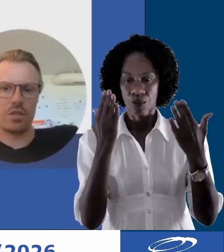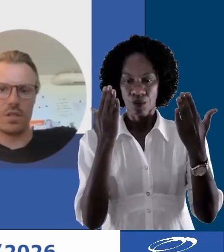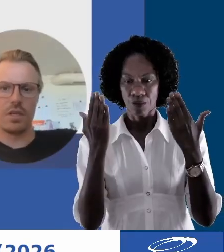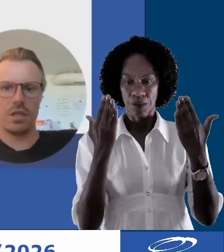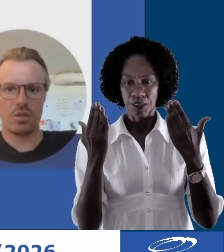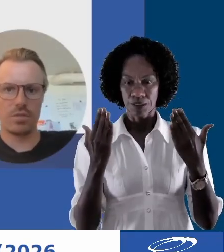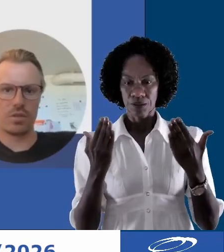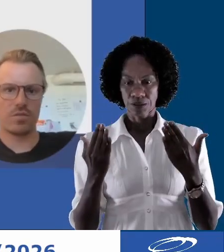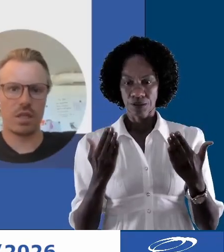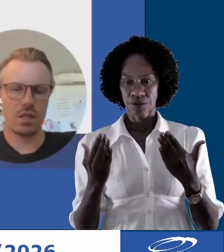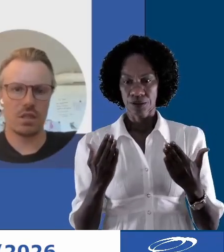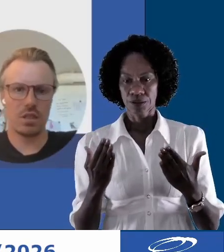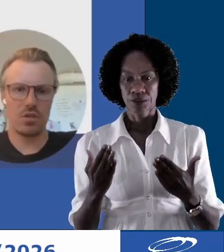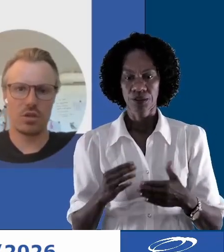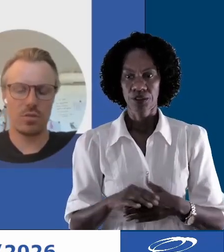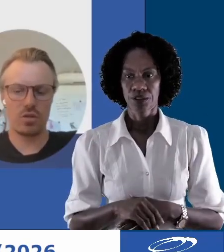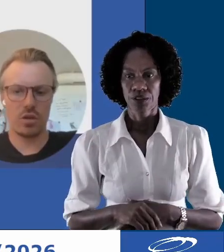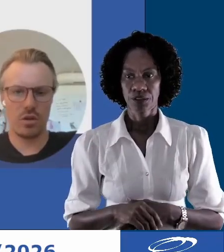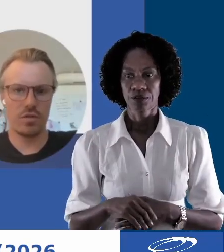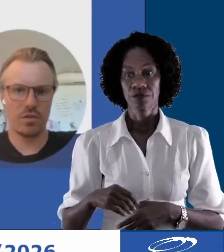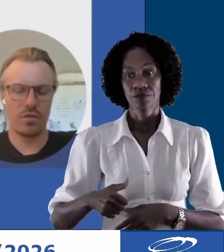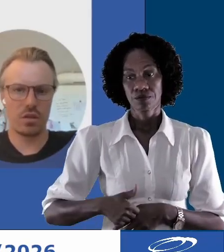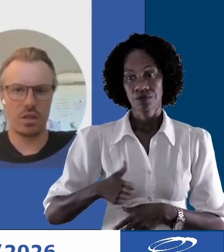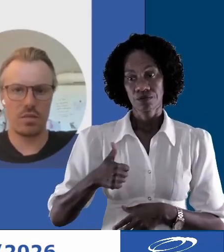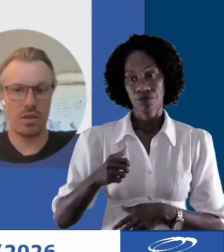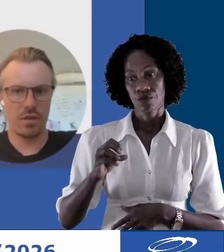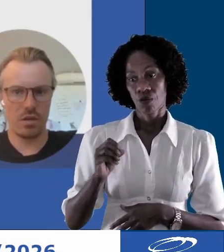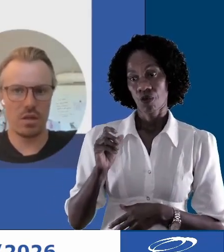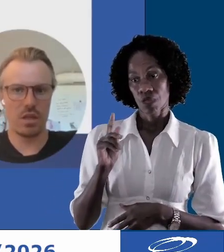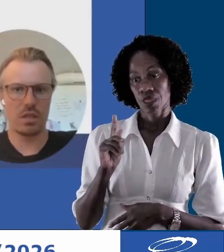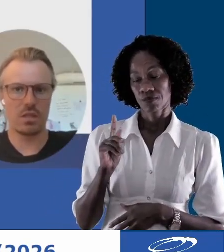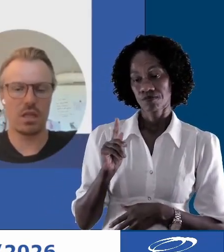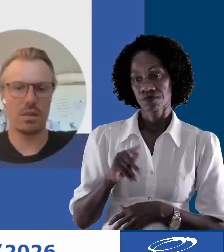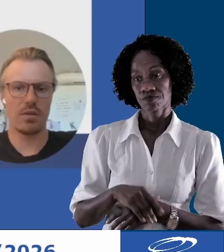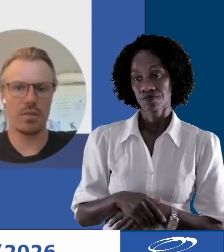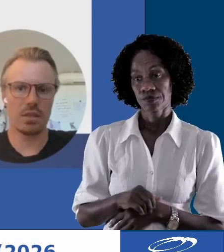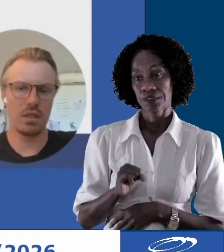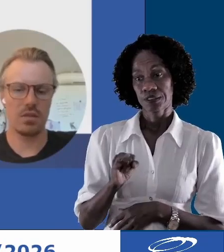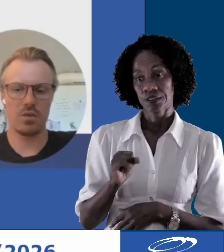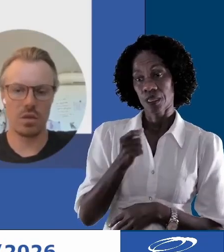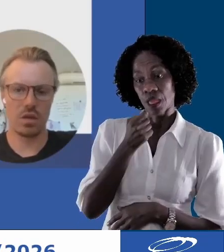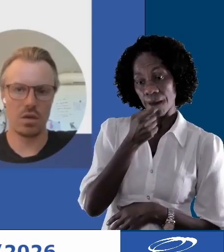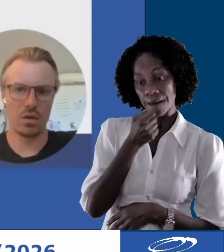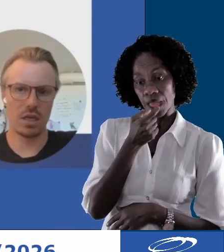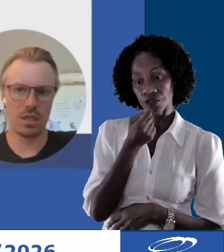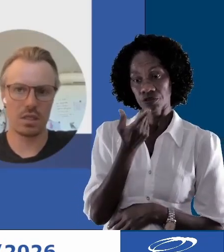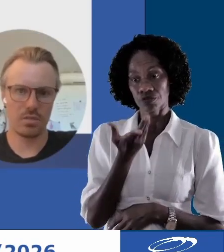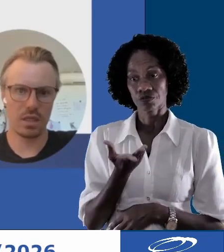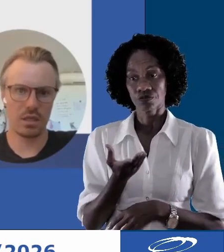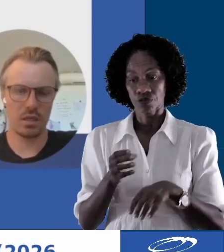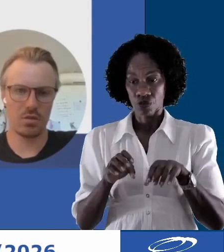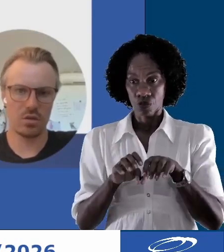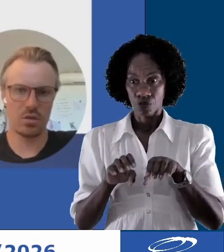sufficient intraoperative target tissue exposure of cefuroxime, evaluated as the time above MIC during long-lasting